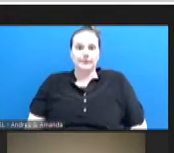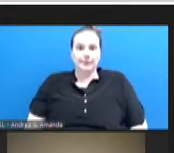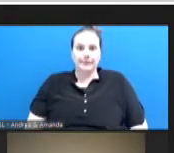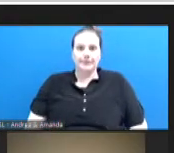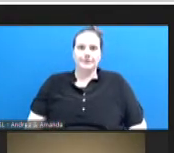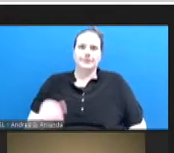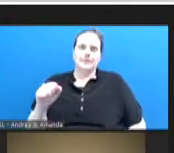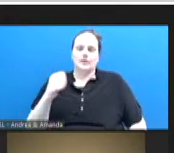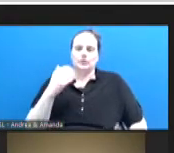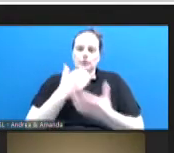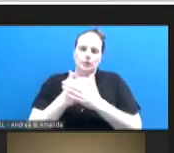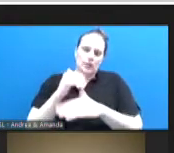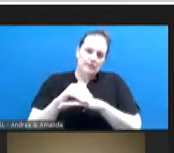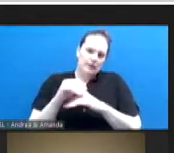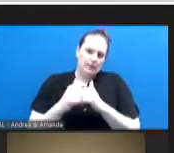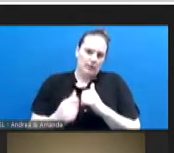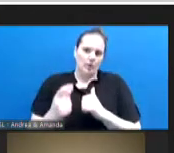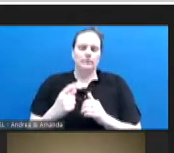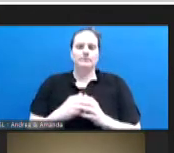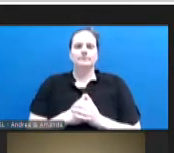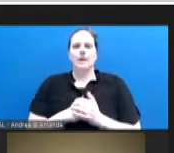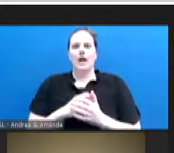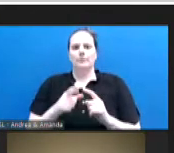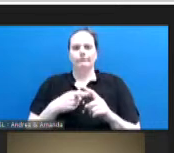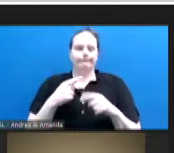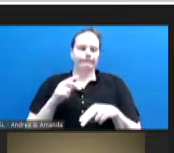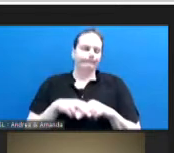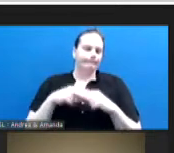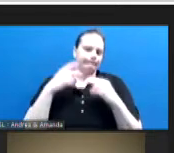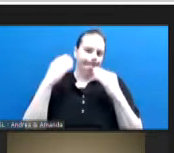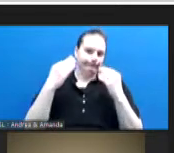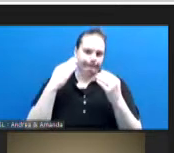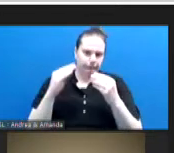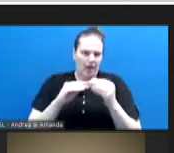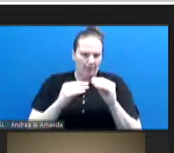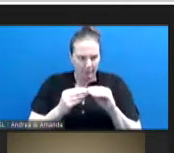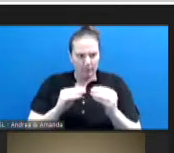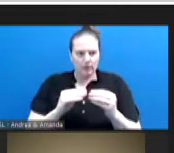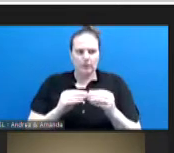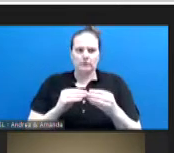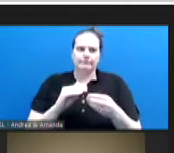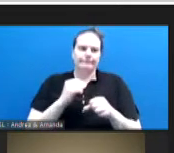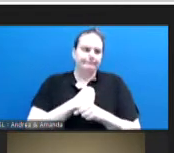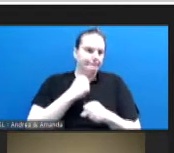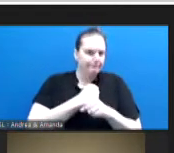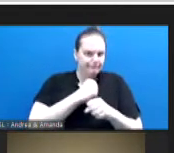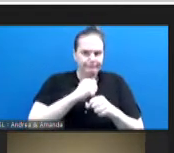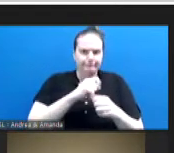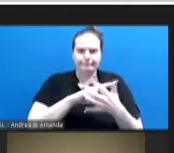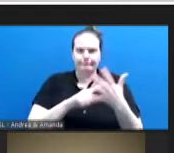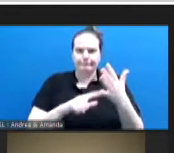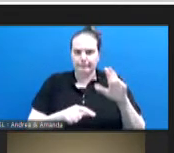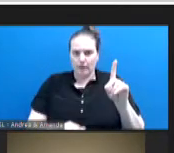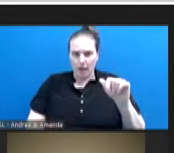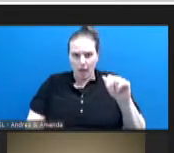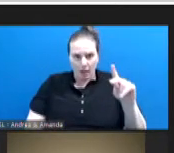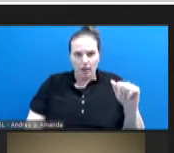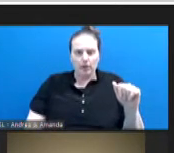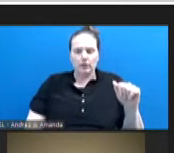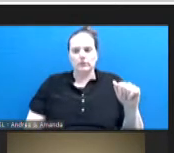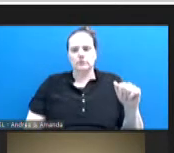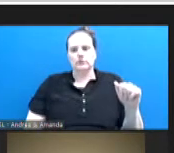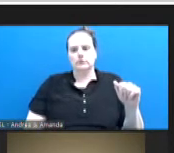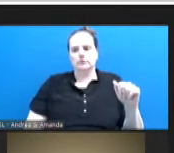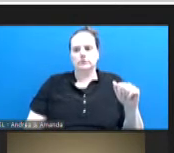Yes, good evening, everyone. As I'm sitting here thinking about numbers and statistics and data, I kind of